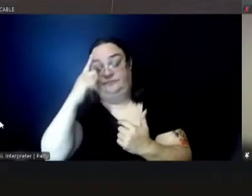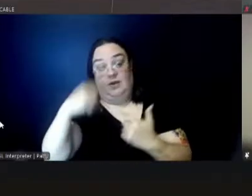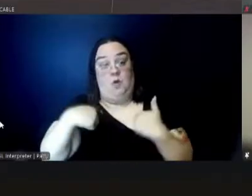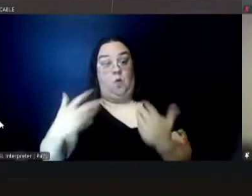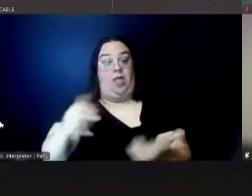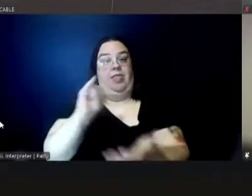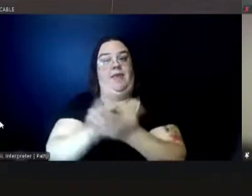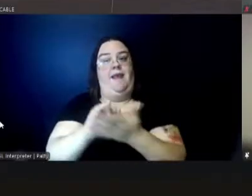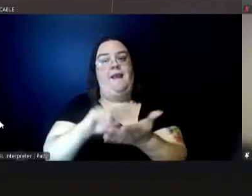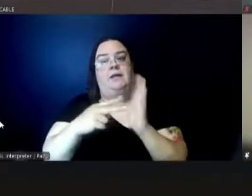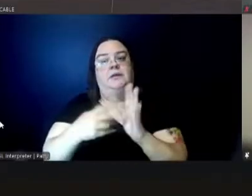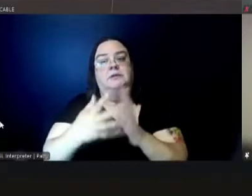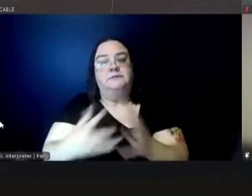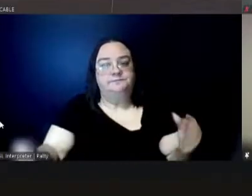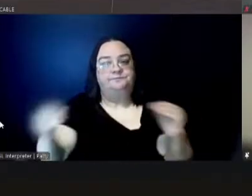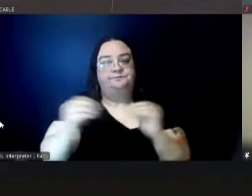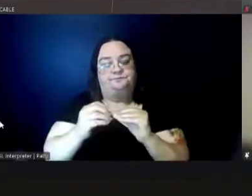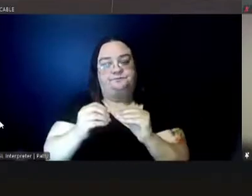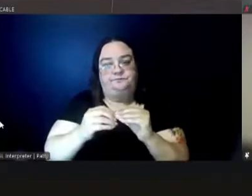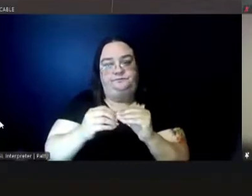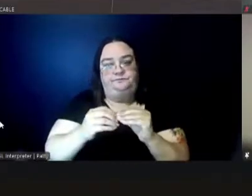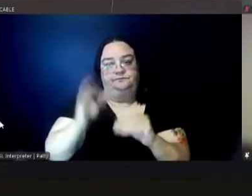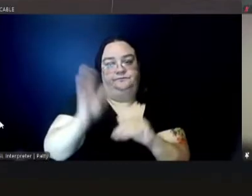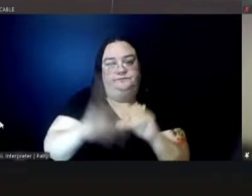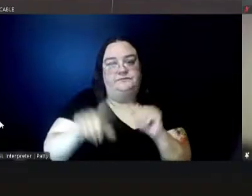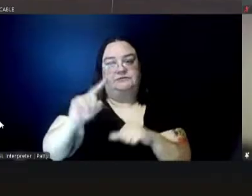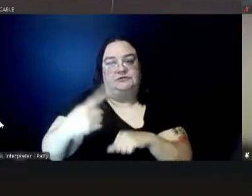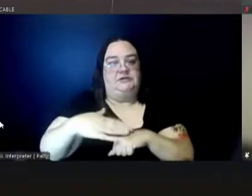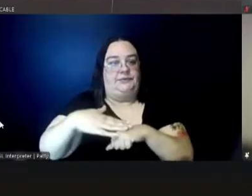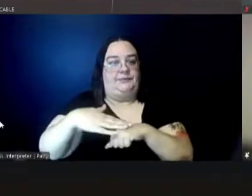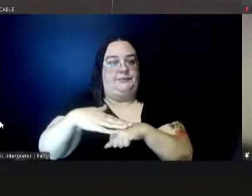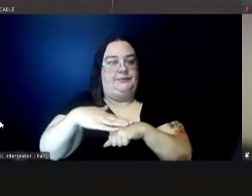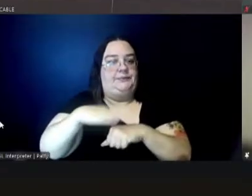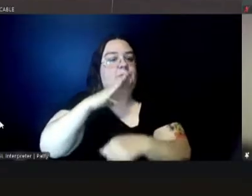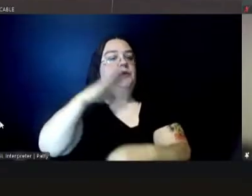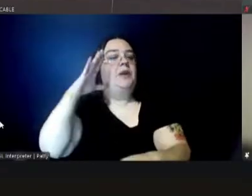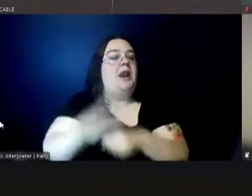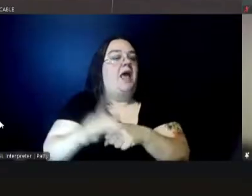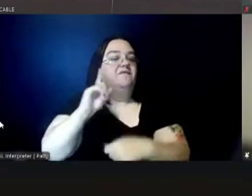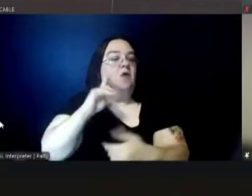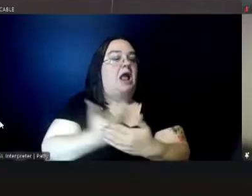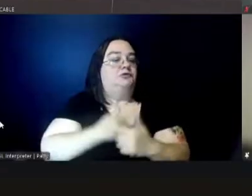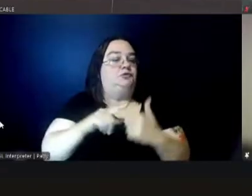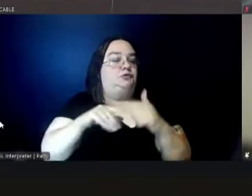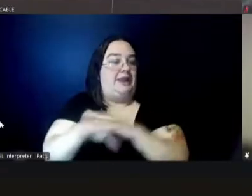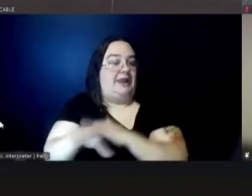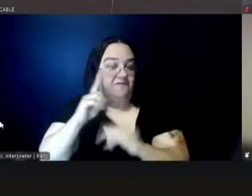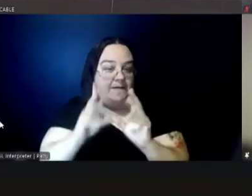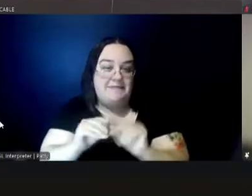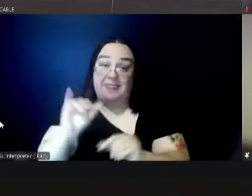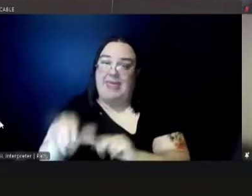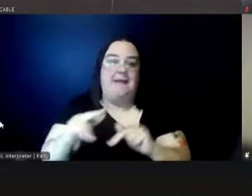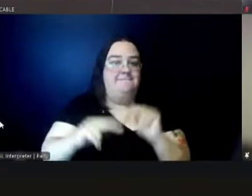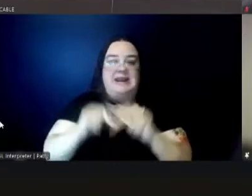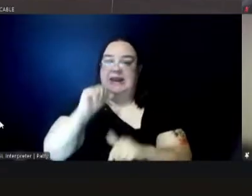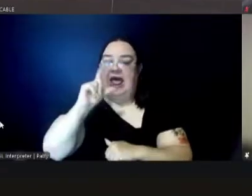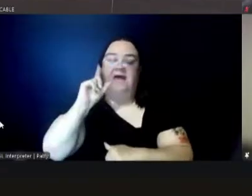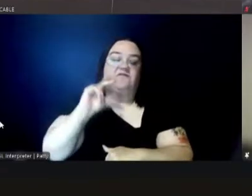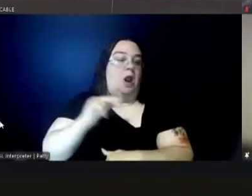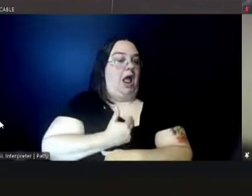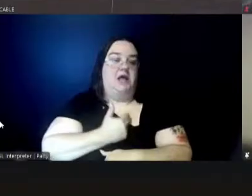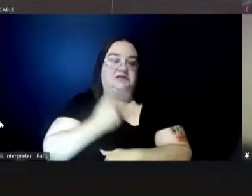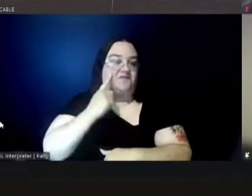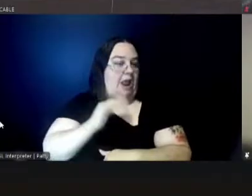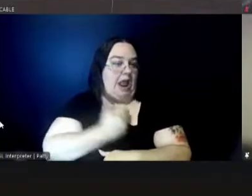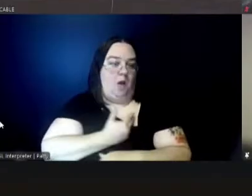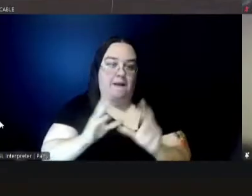a lot more completed than just the bare minimum for us to get in there and do our meetings, because that building is not for us to do our meetings. That